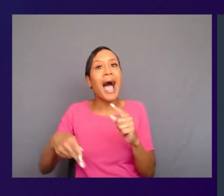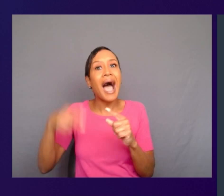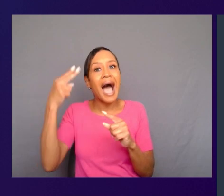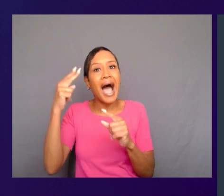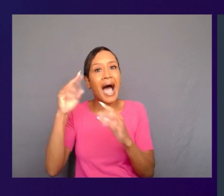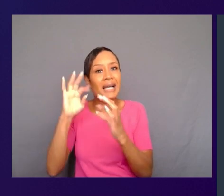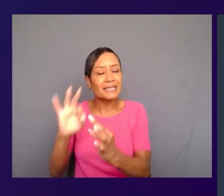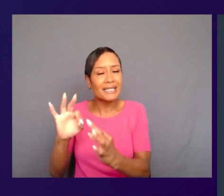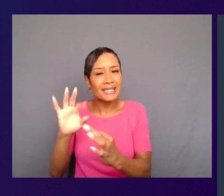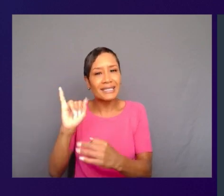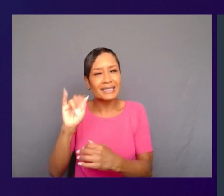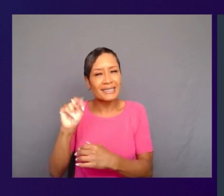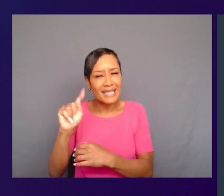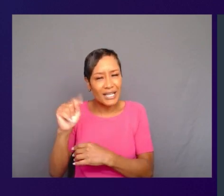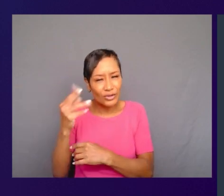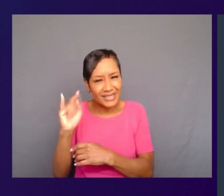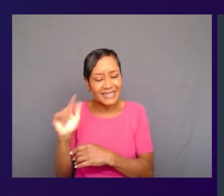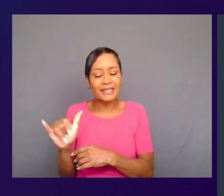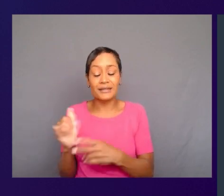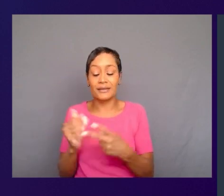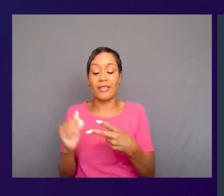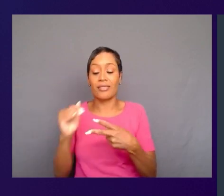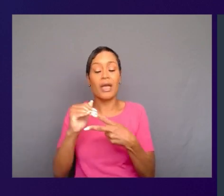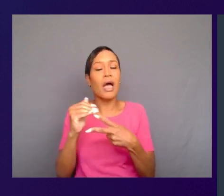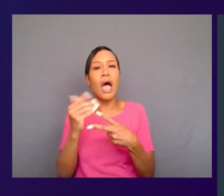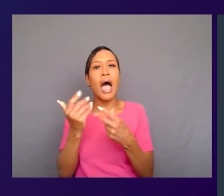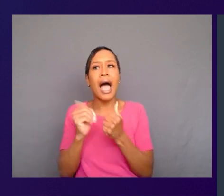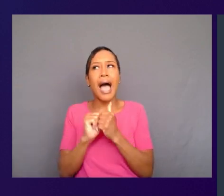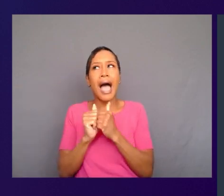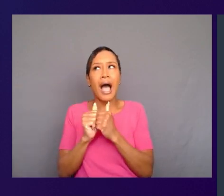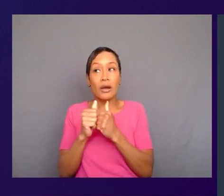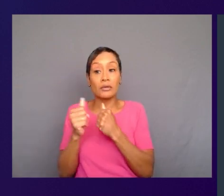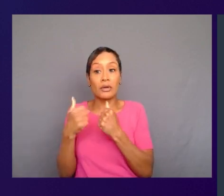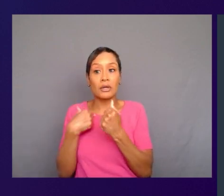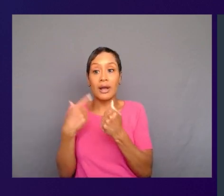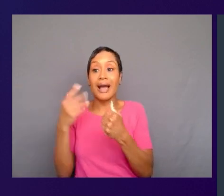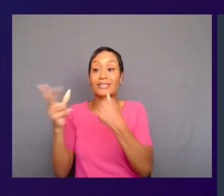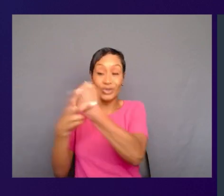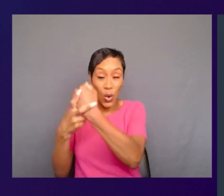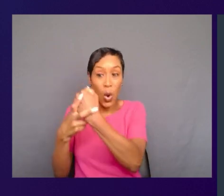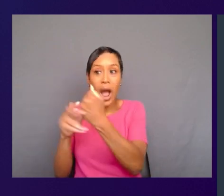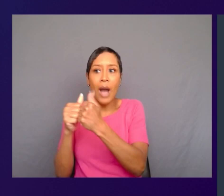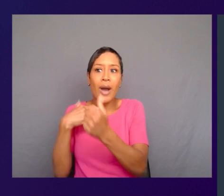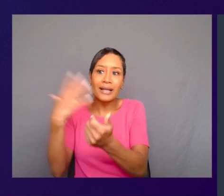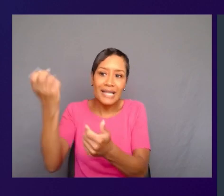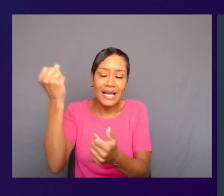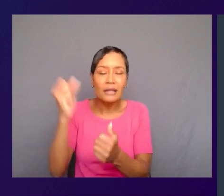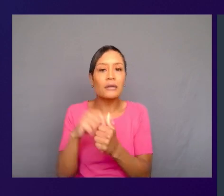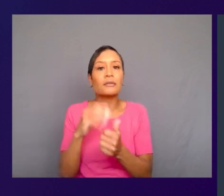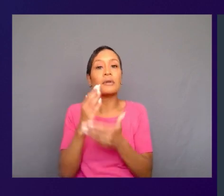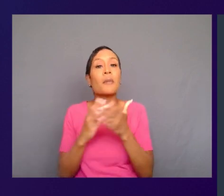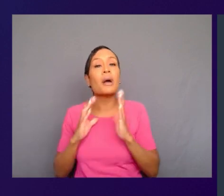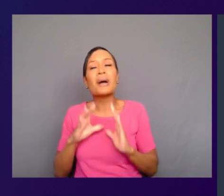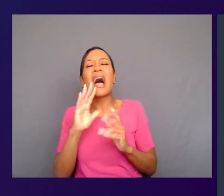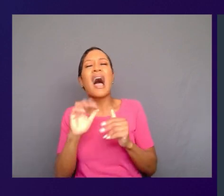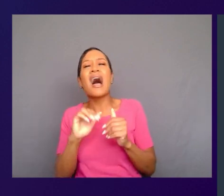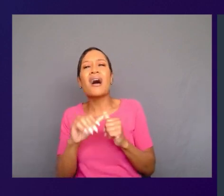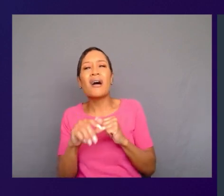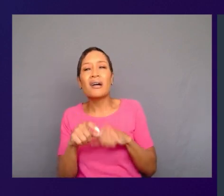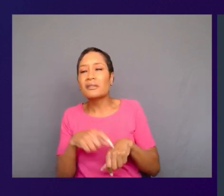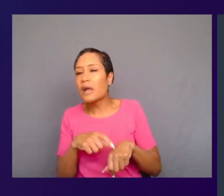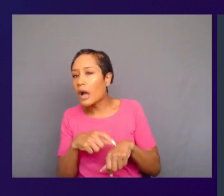how can they access this data once it is stored. In fact, some customers also ask us, how long will it take for me to access my data? Customers